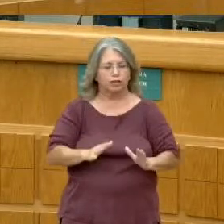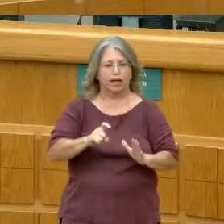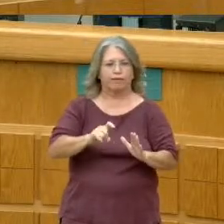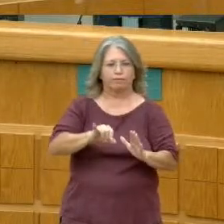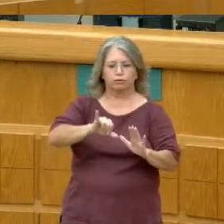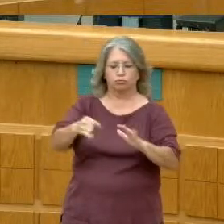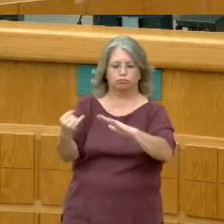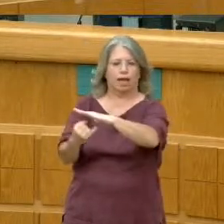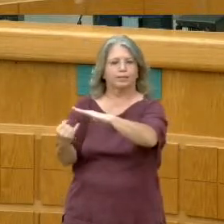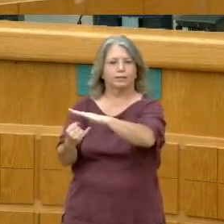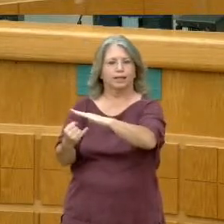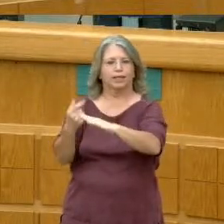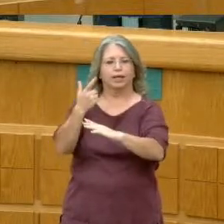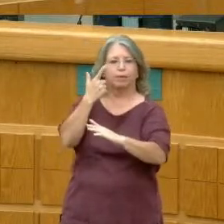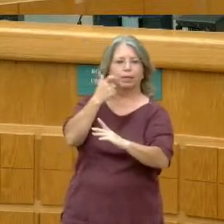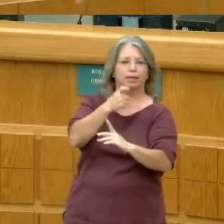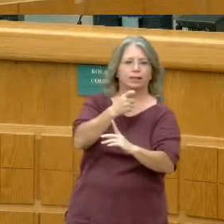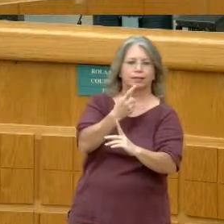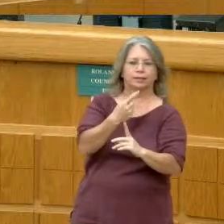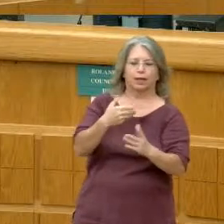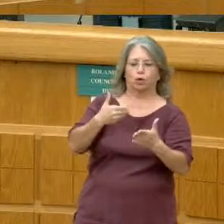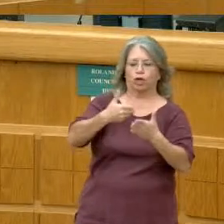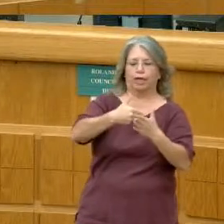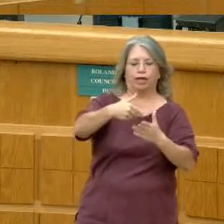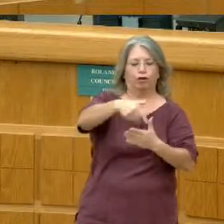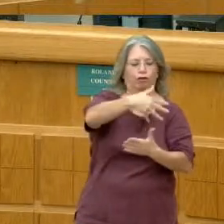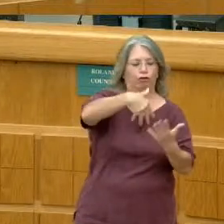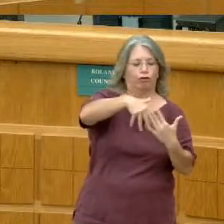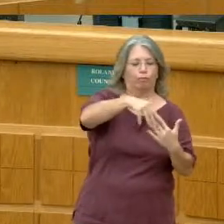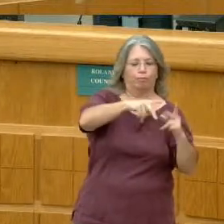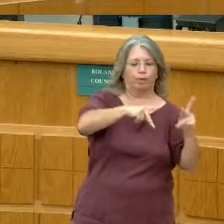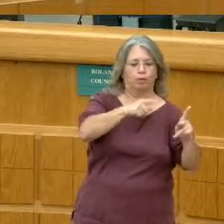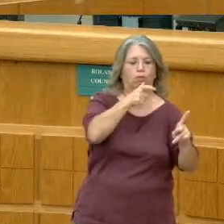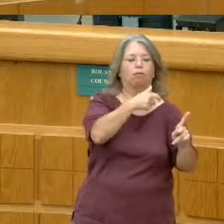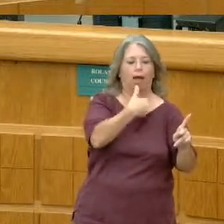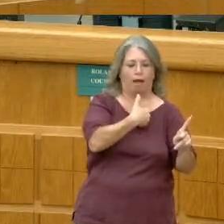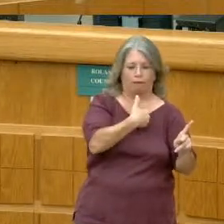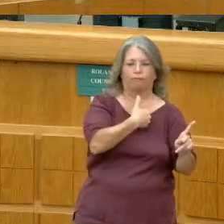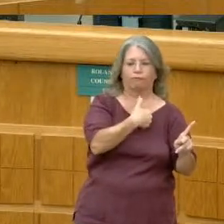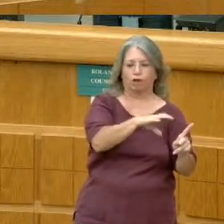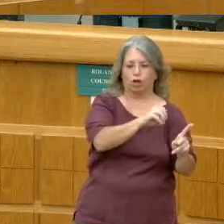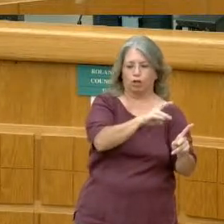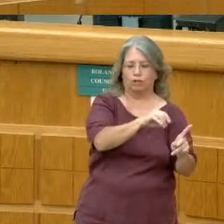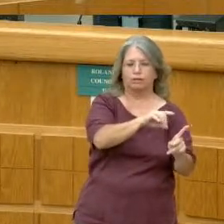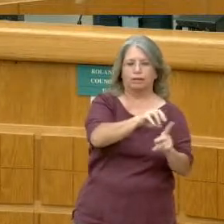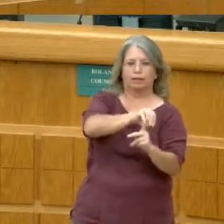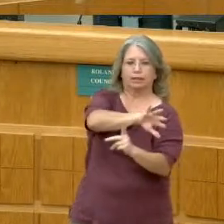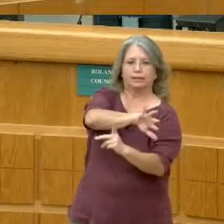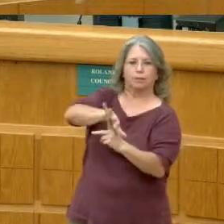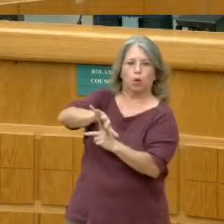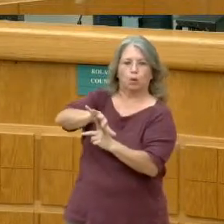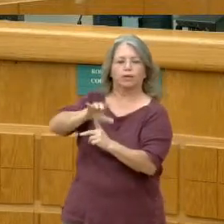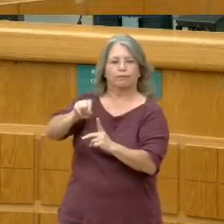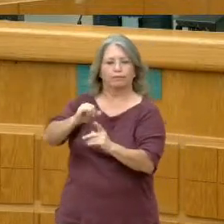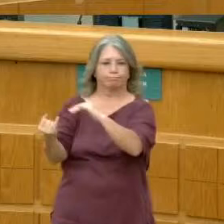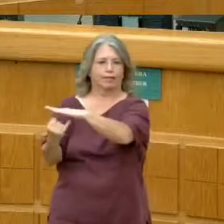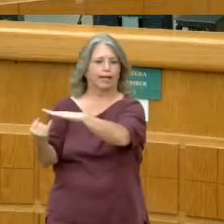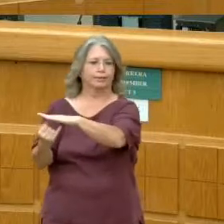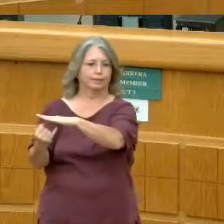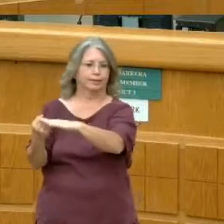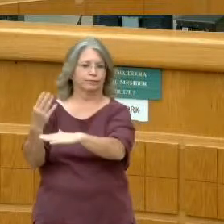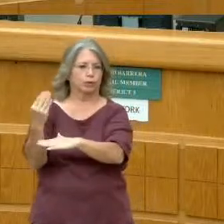responsible thing to do. There have also been school closures in place, which have all helped to decrease the transmission rate.